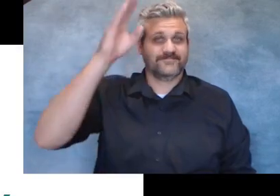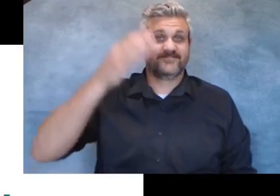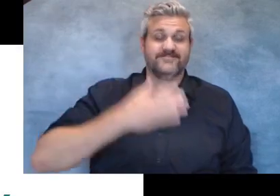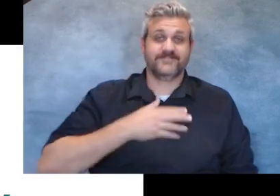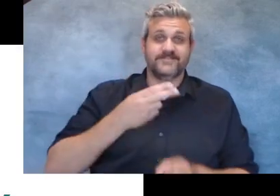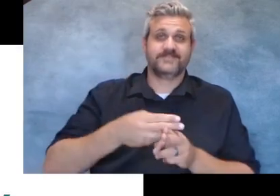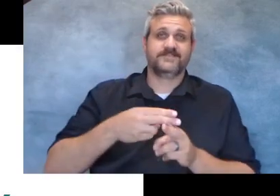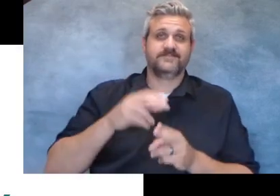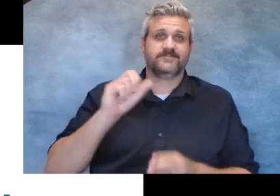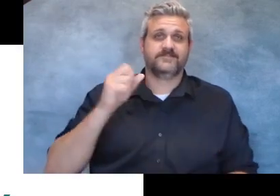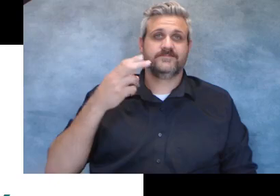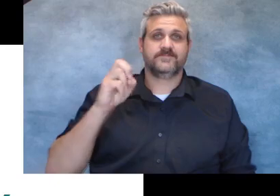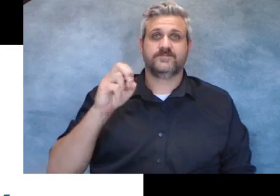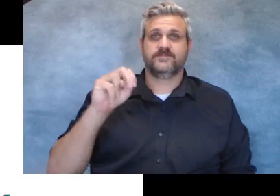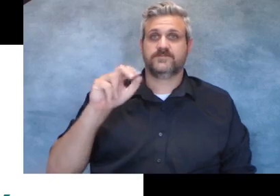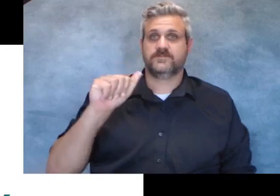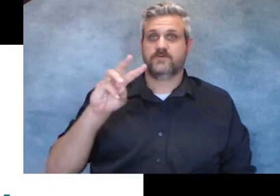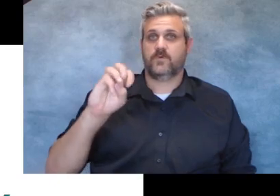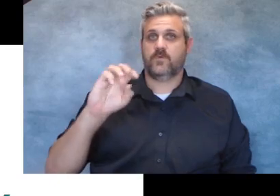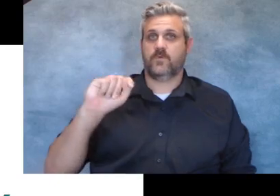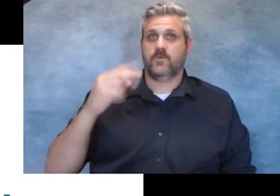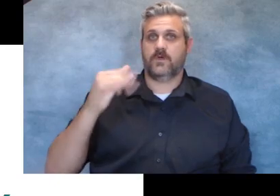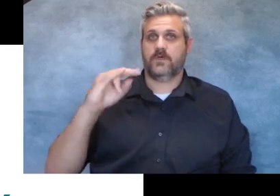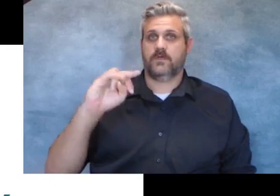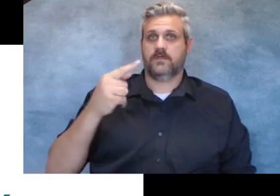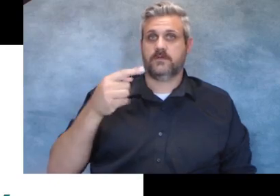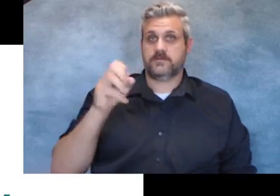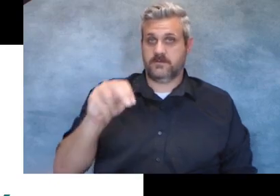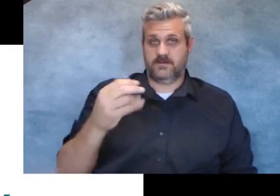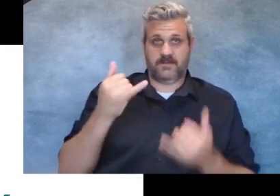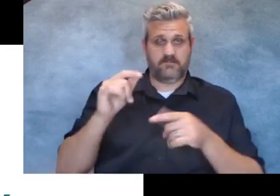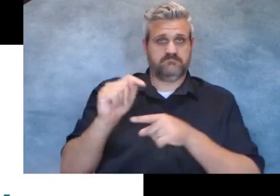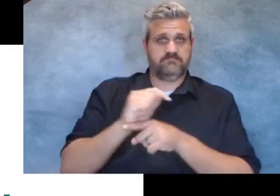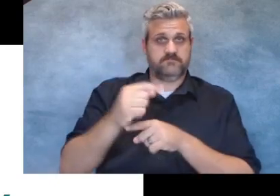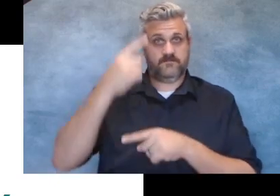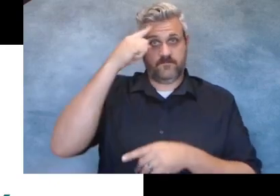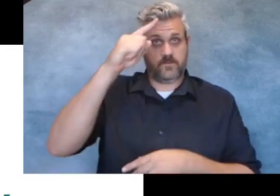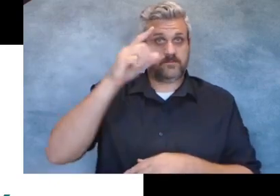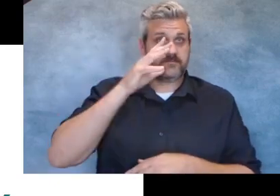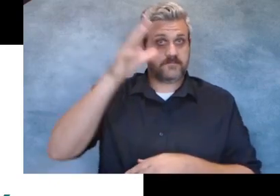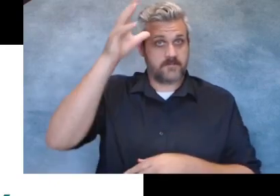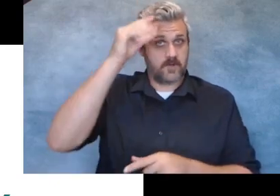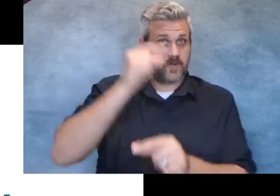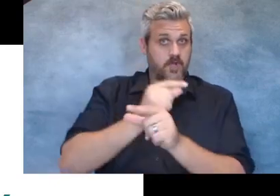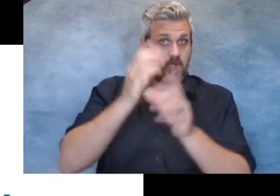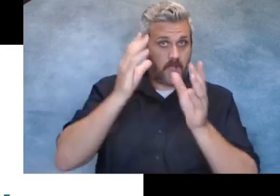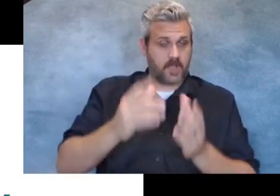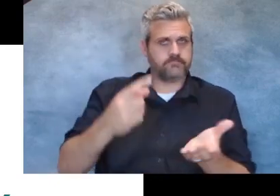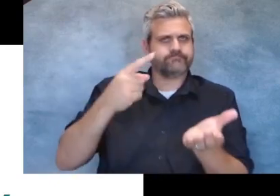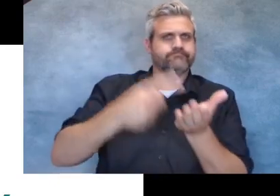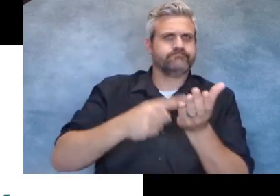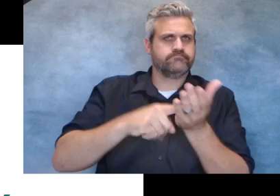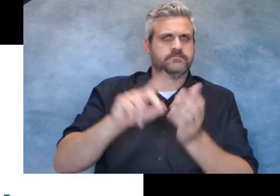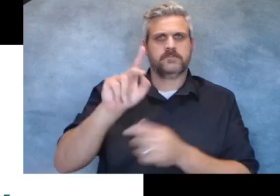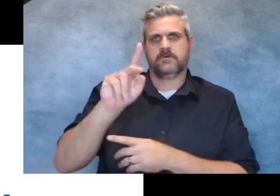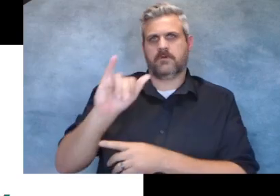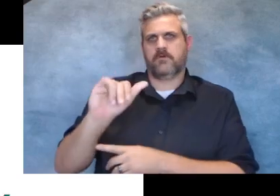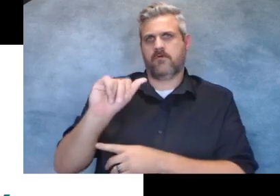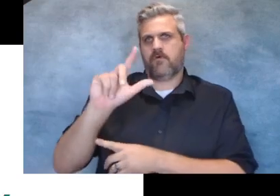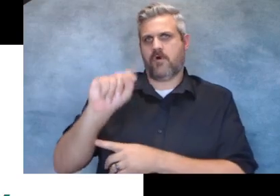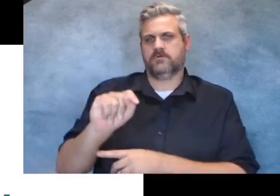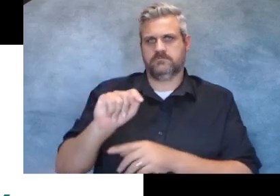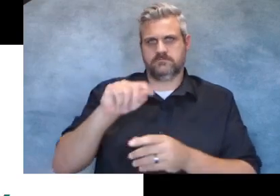Hi, my name is Sheena Wethington, and this module for parents and guardians will review the Kentucky Alternate Assessment Participation